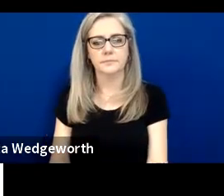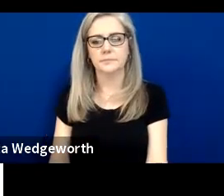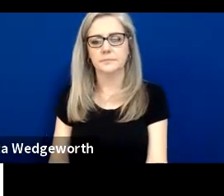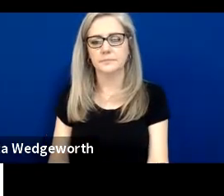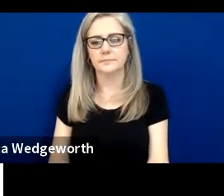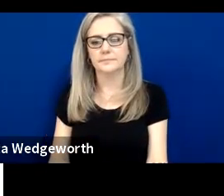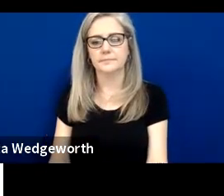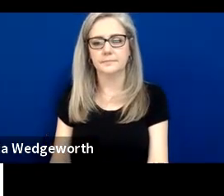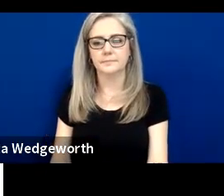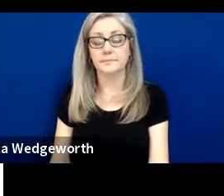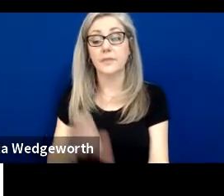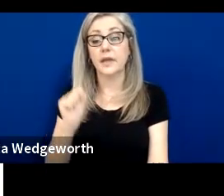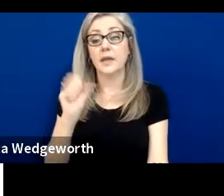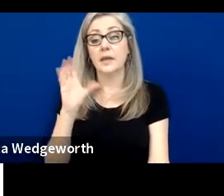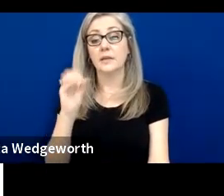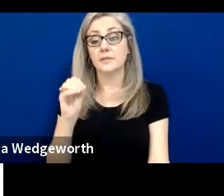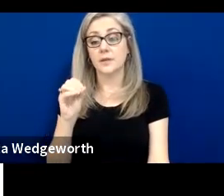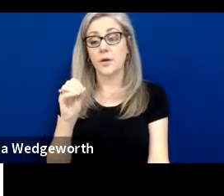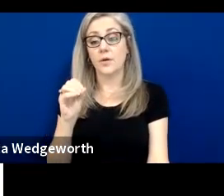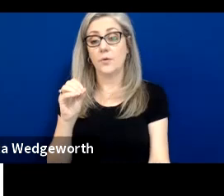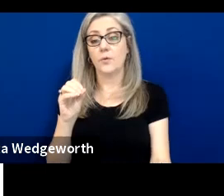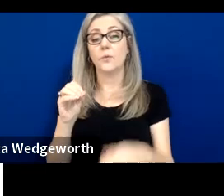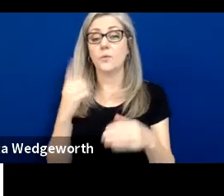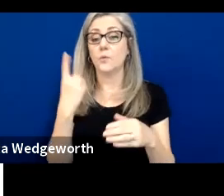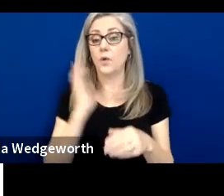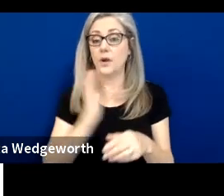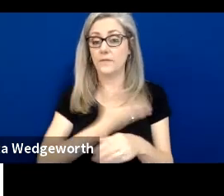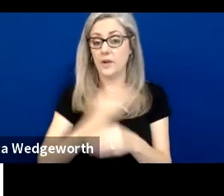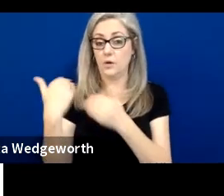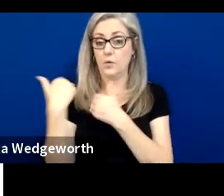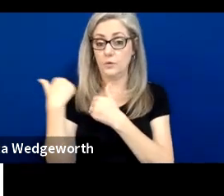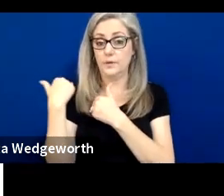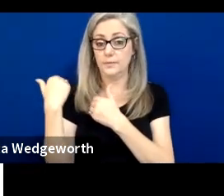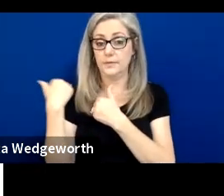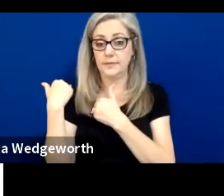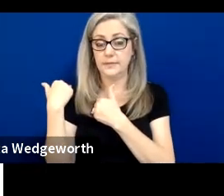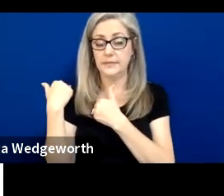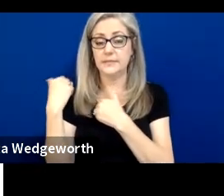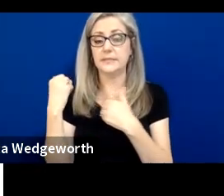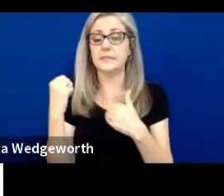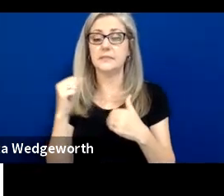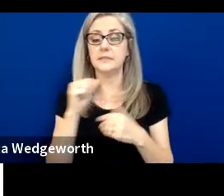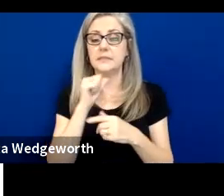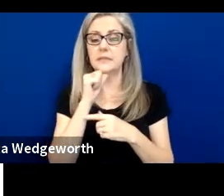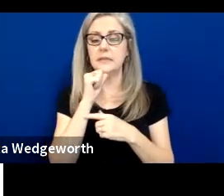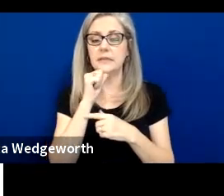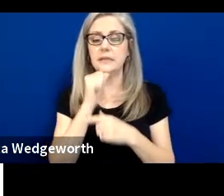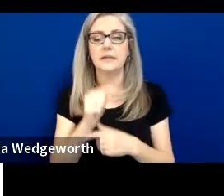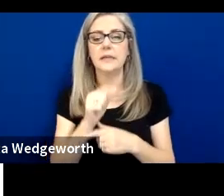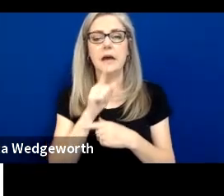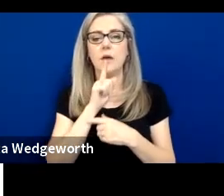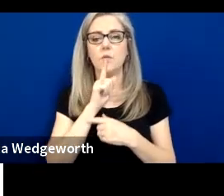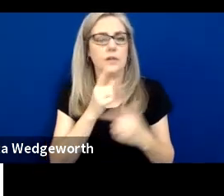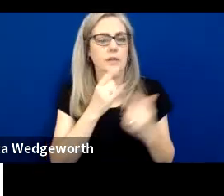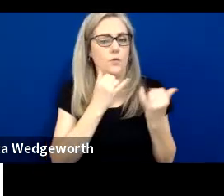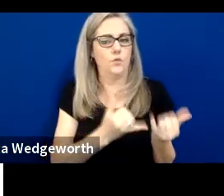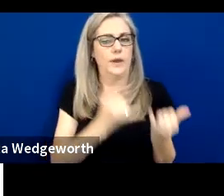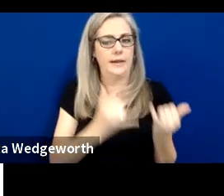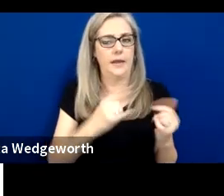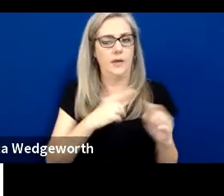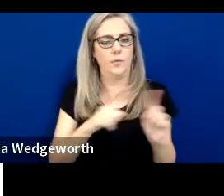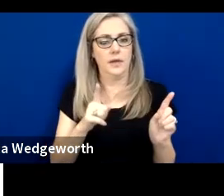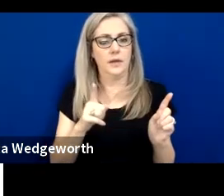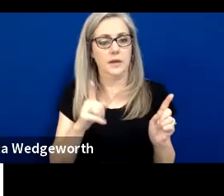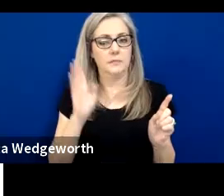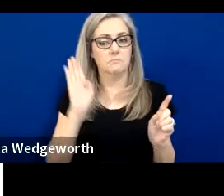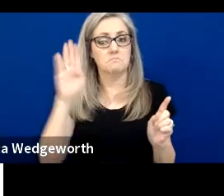Great. So one of our tasks obviously is to not necessarily right now, but at some point